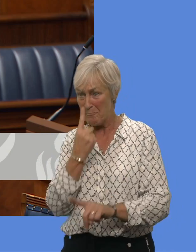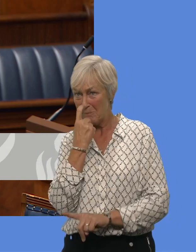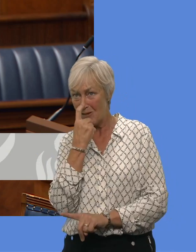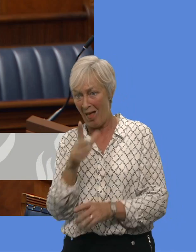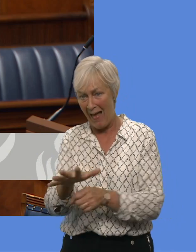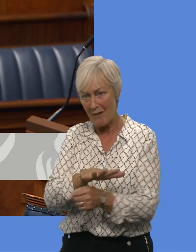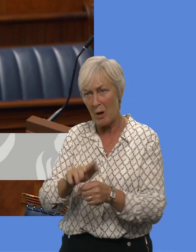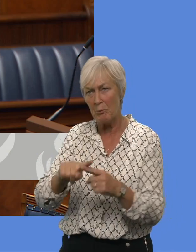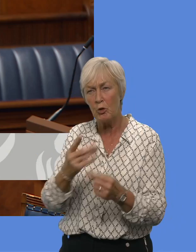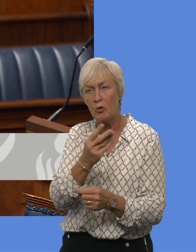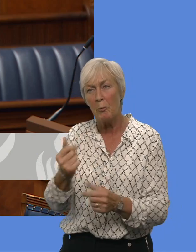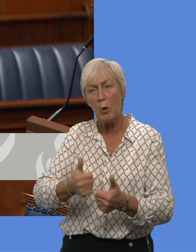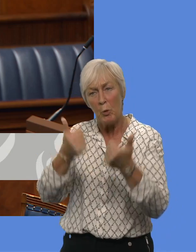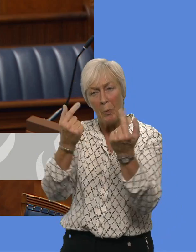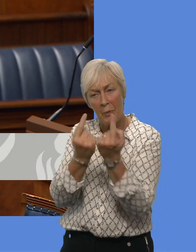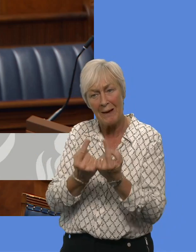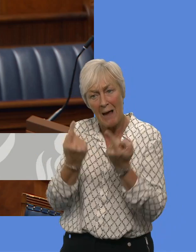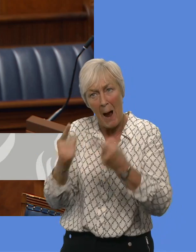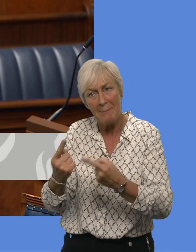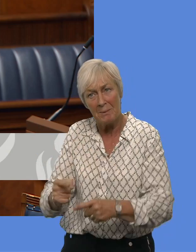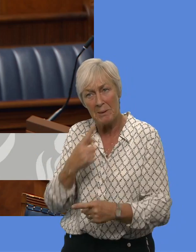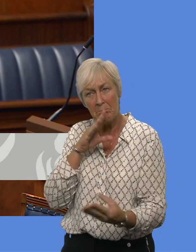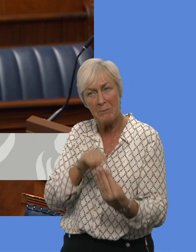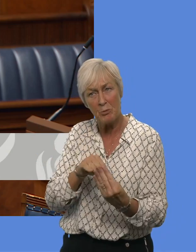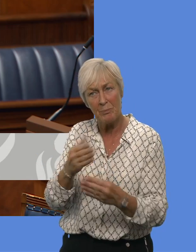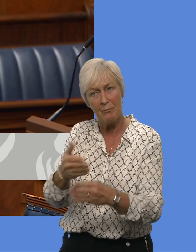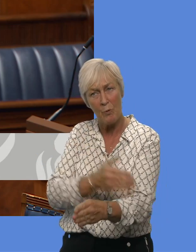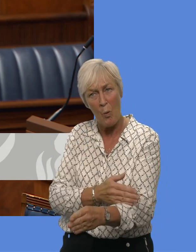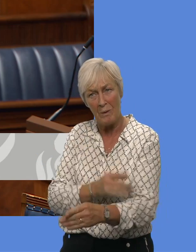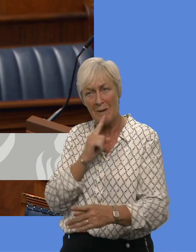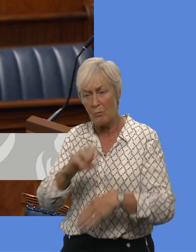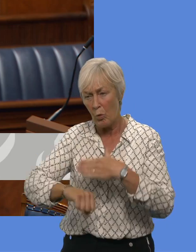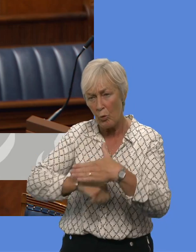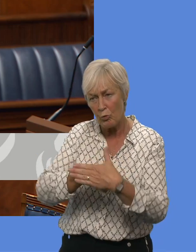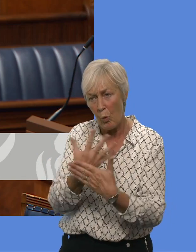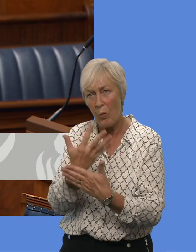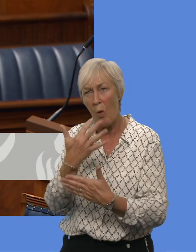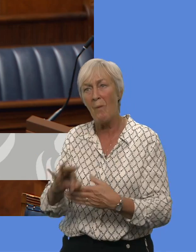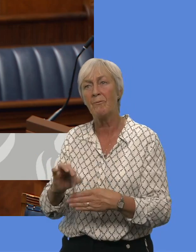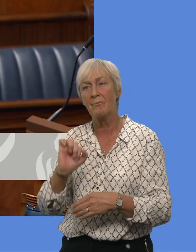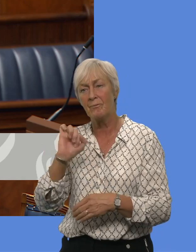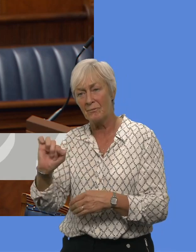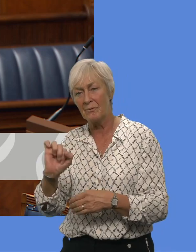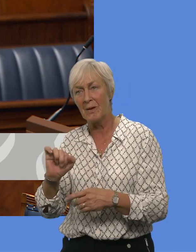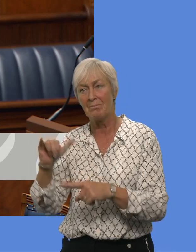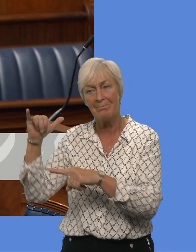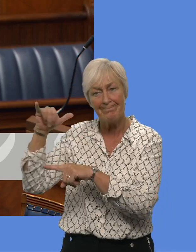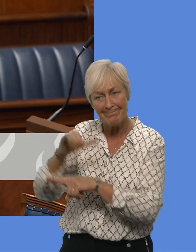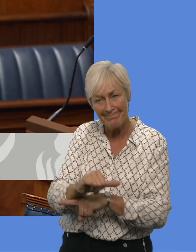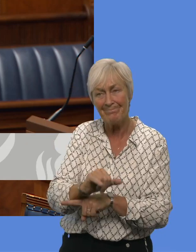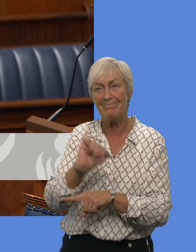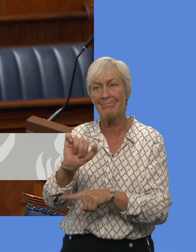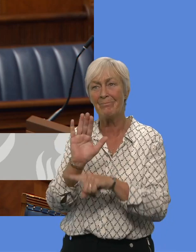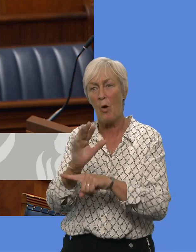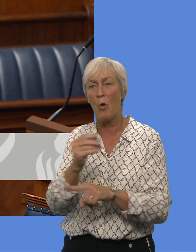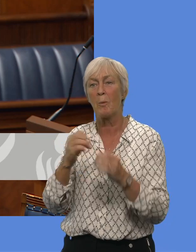some very good things that are happening on that site. I've mentioned before the incredible growth of the Ulster Aviation Society, of the